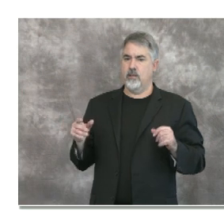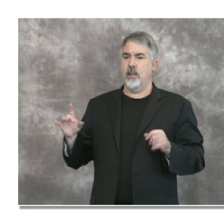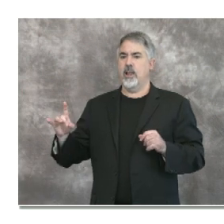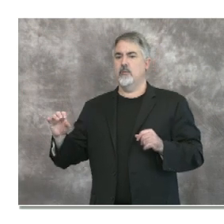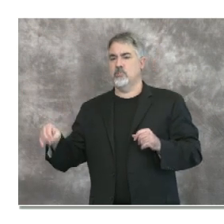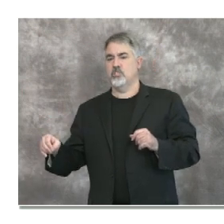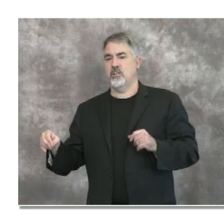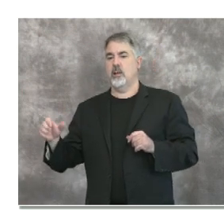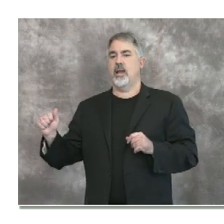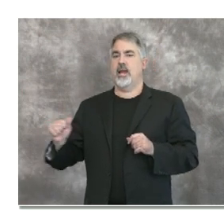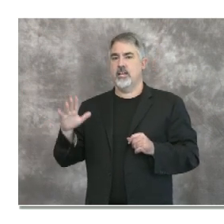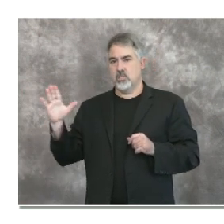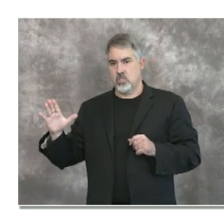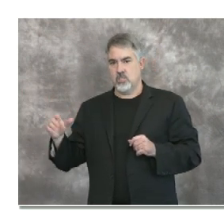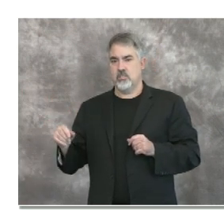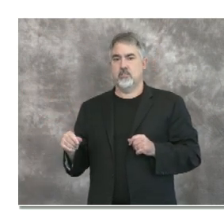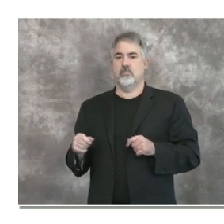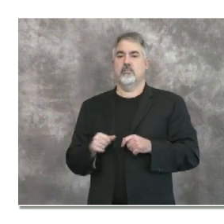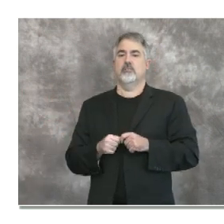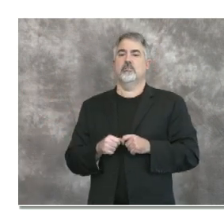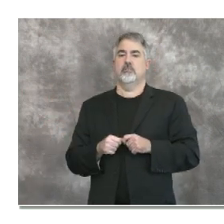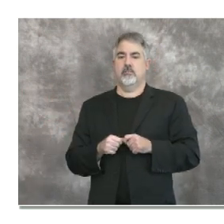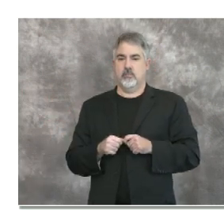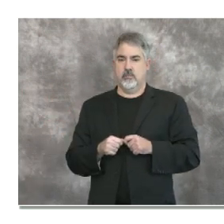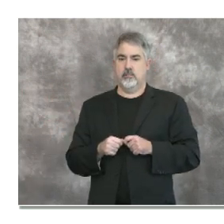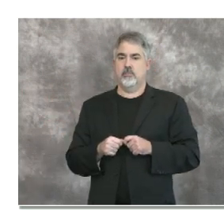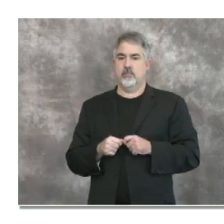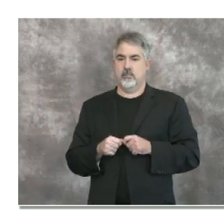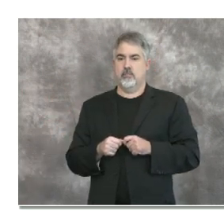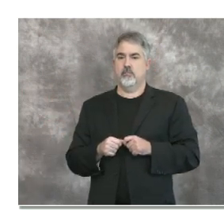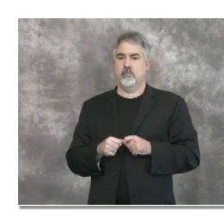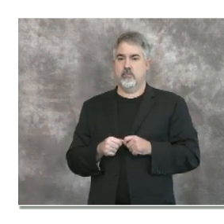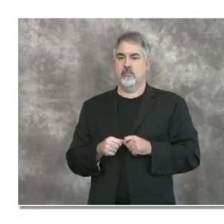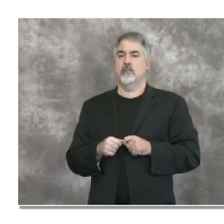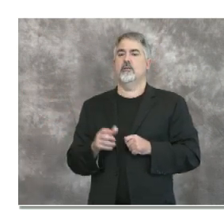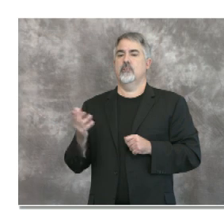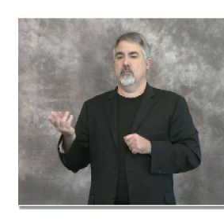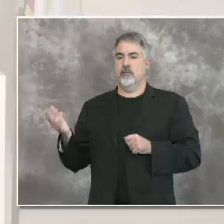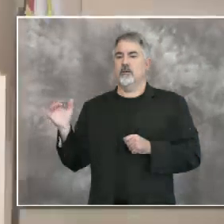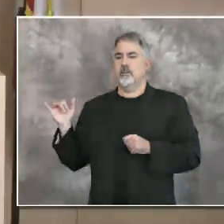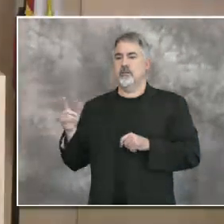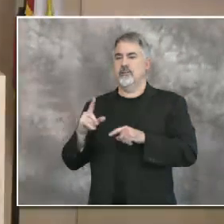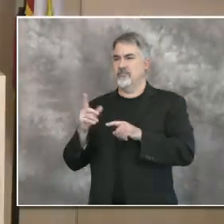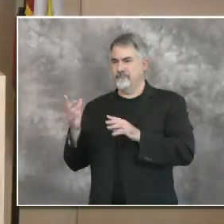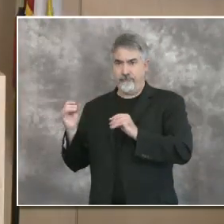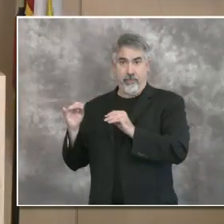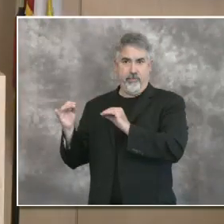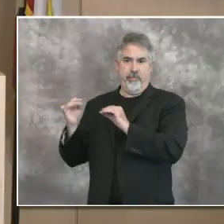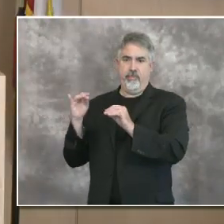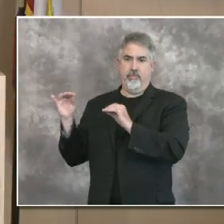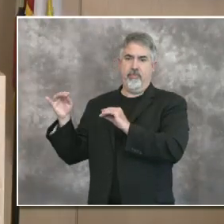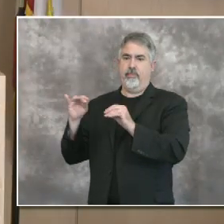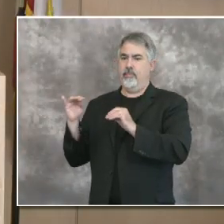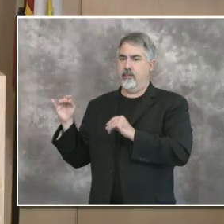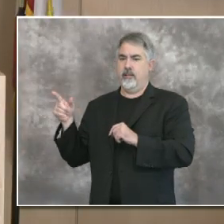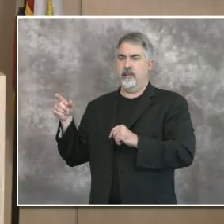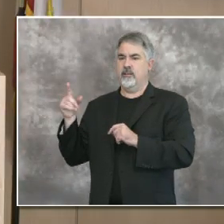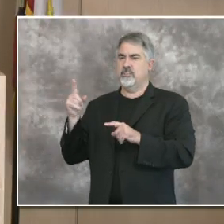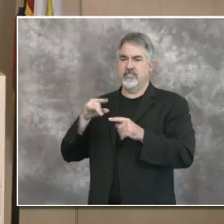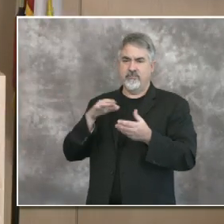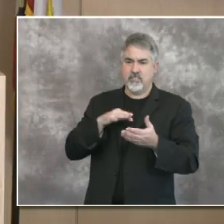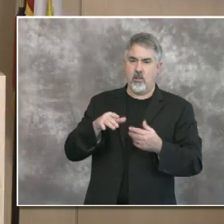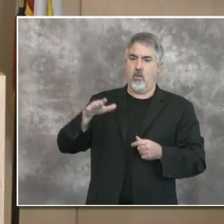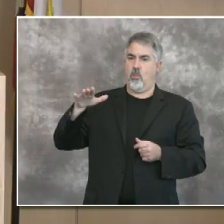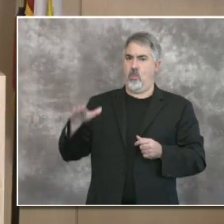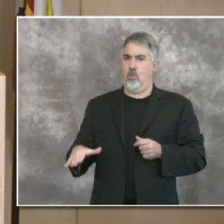Asians, the next number. He also says different studies have suggested that the lowest income communities are the most impacted